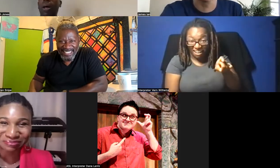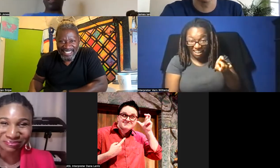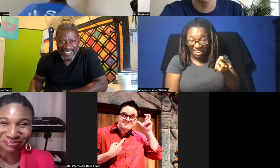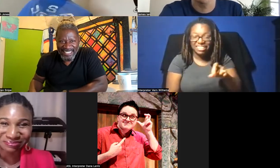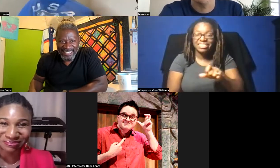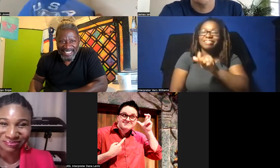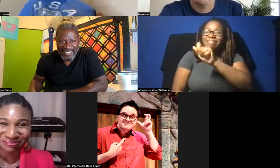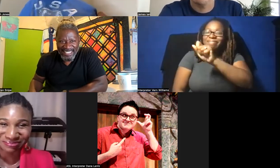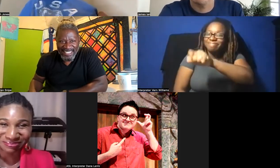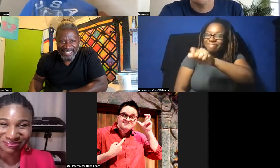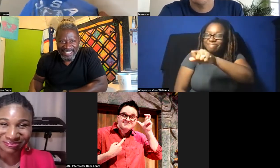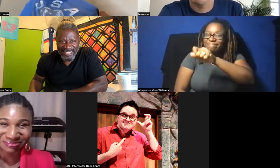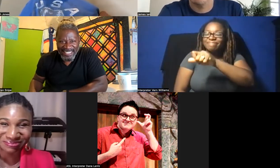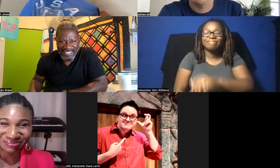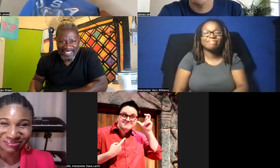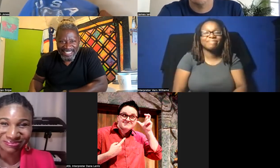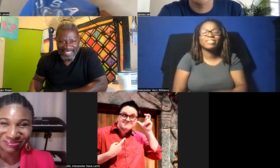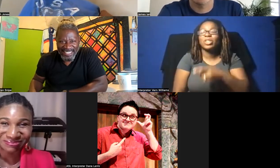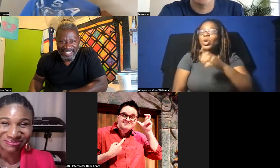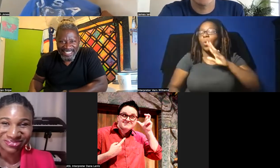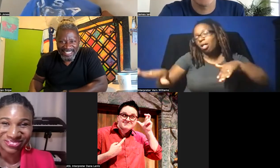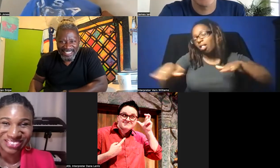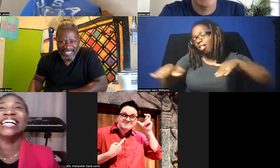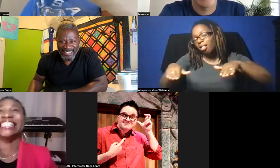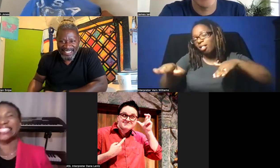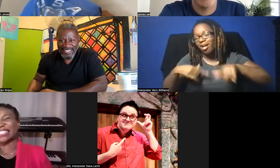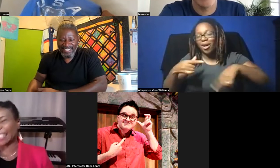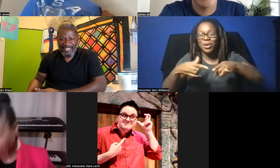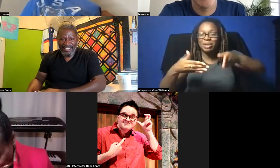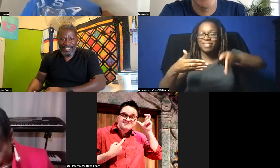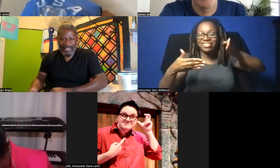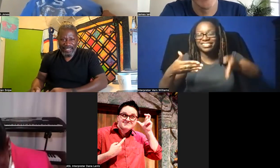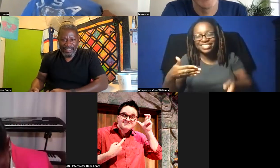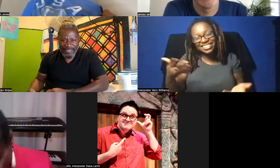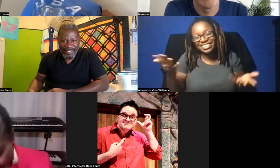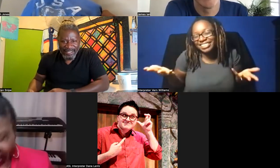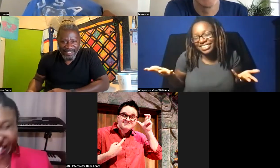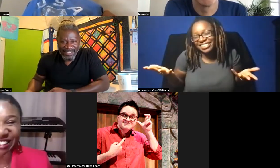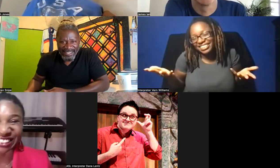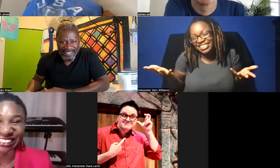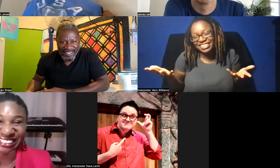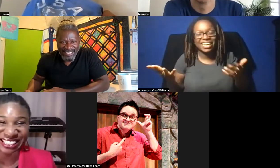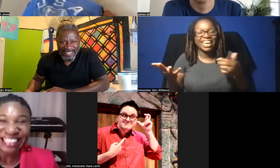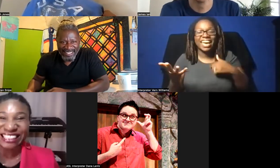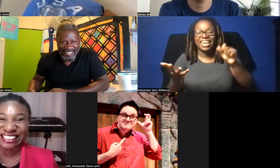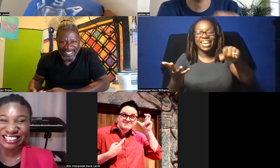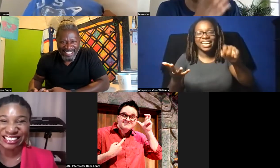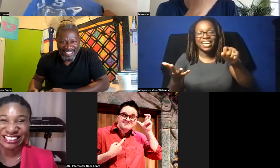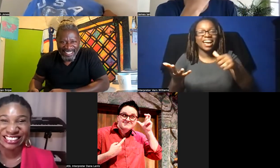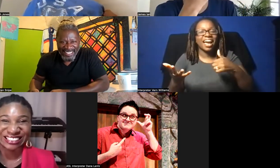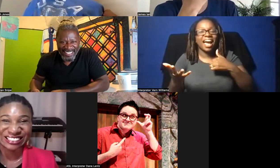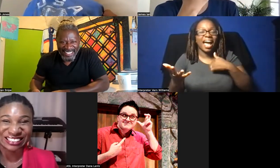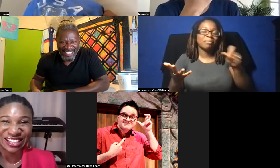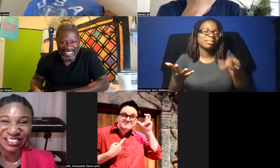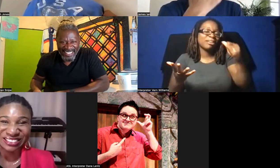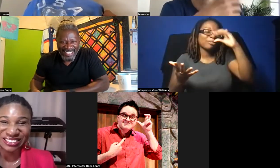Sabine, I'm gonna let you do the DJ mix once I'm done, I'm I got you. I'm the Southern guy.